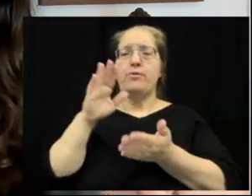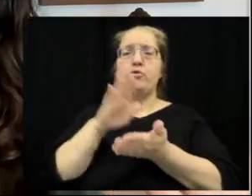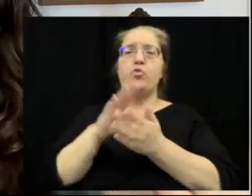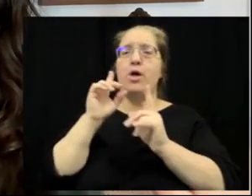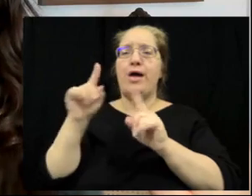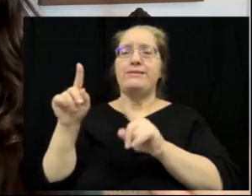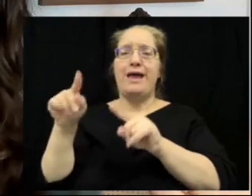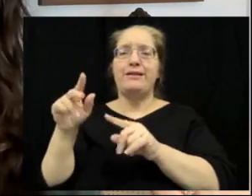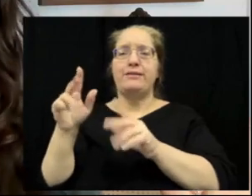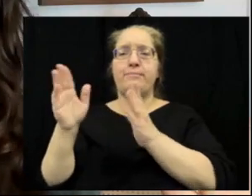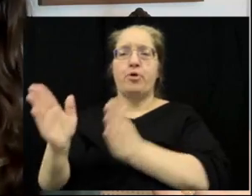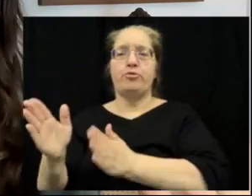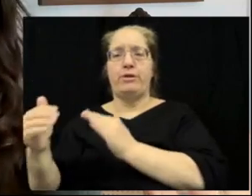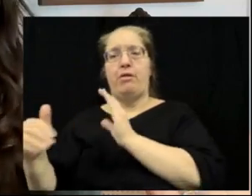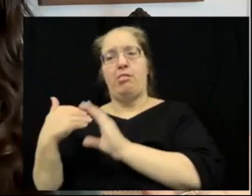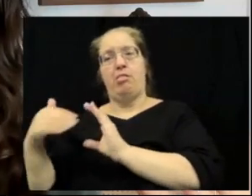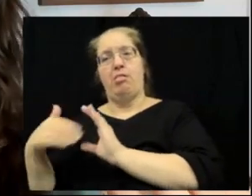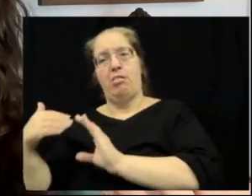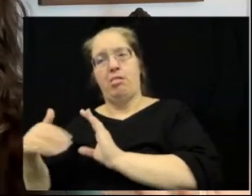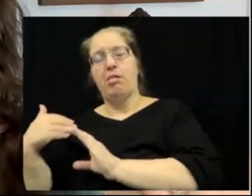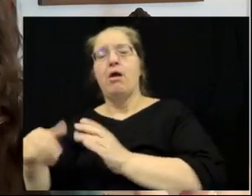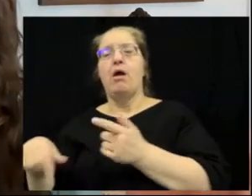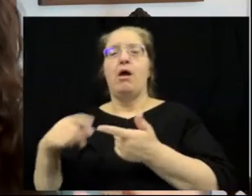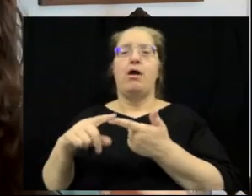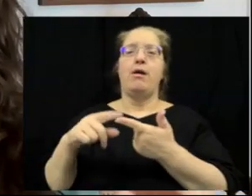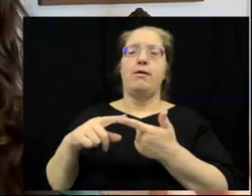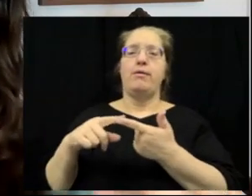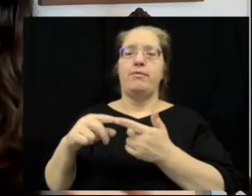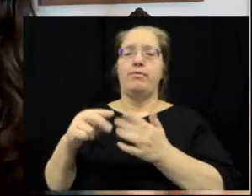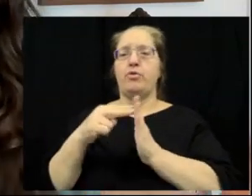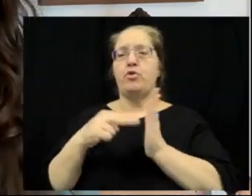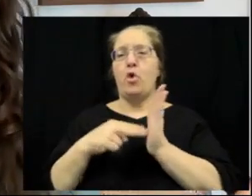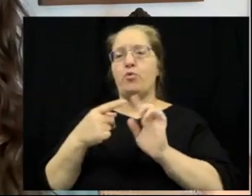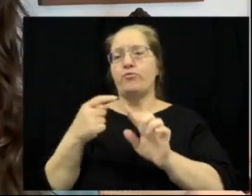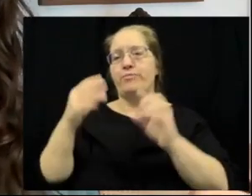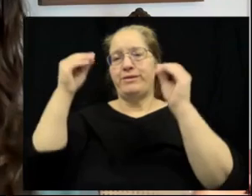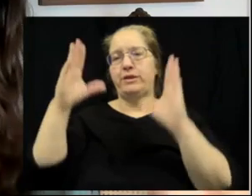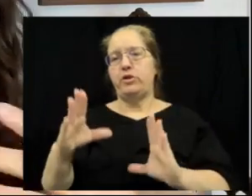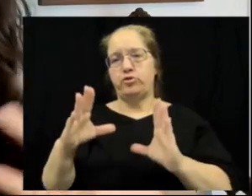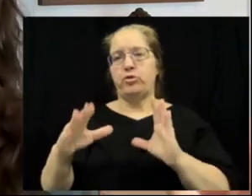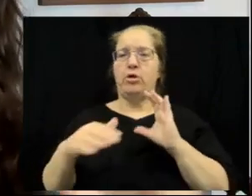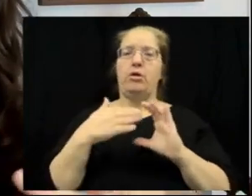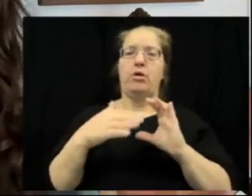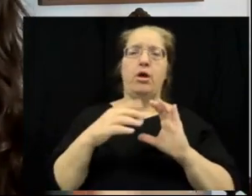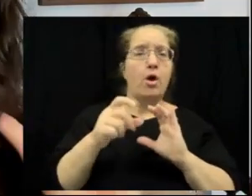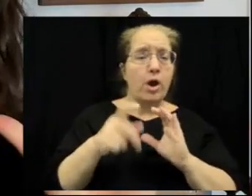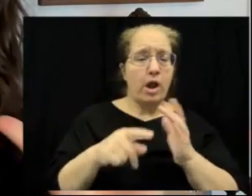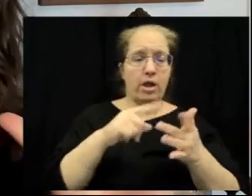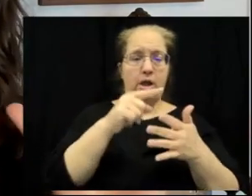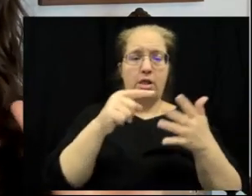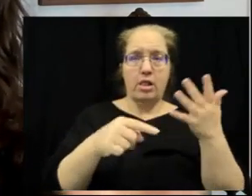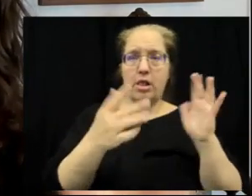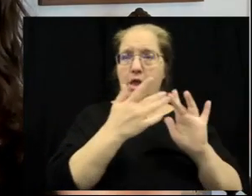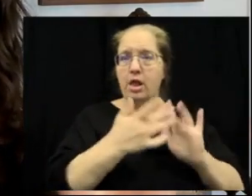like sending you the thing, your kid isn't in school again. Then you get the note from your teacher, like, oh, is so-and-so okay? And it's just like,